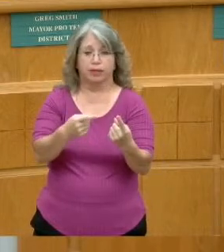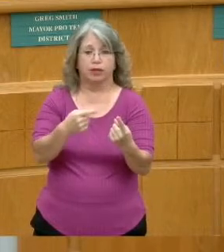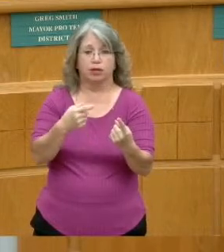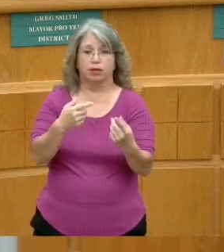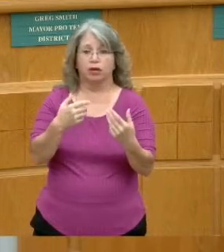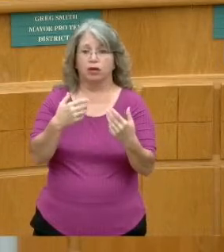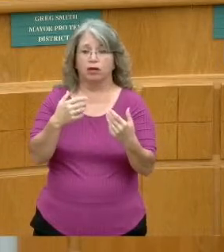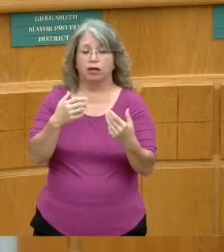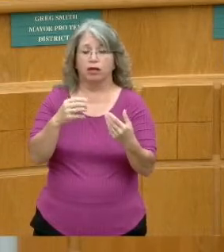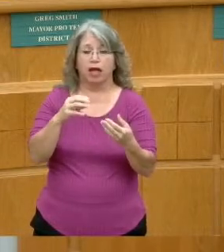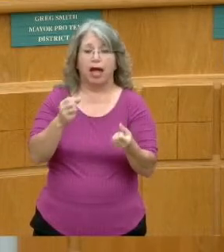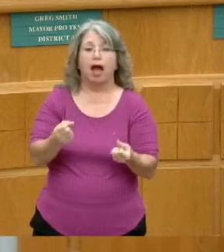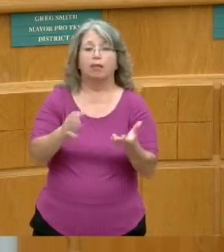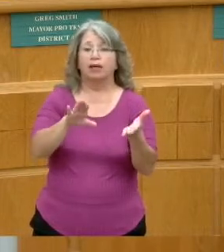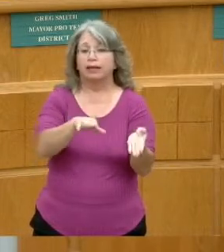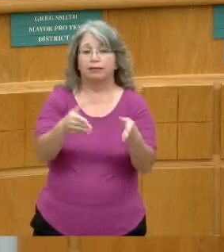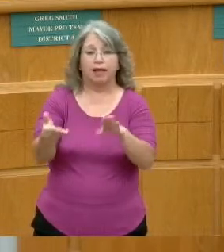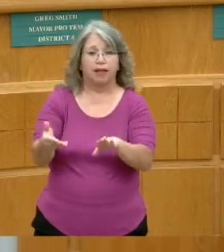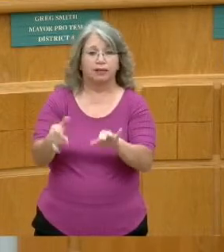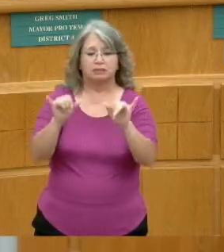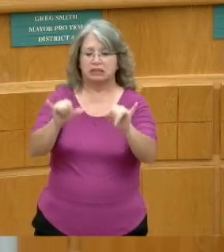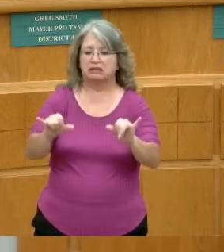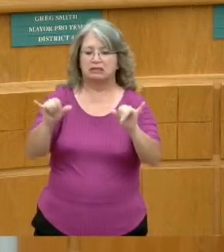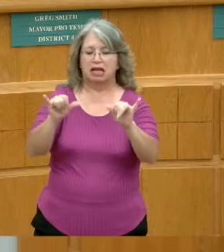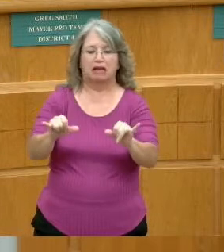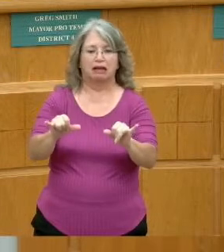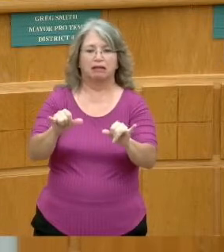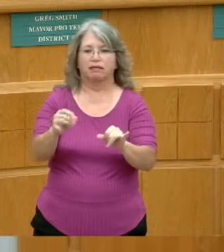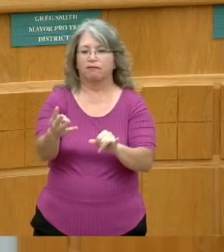Coastal Bend area, and we'll hope that that continues.